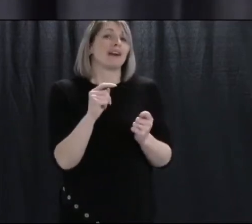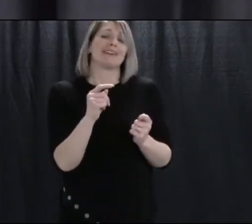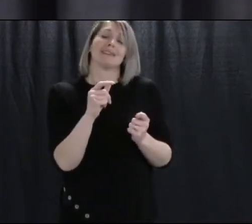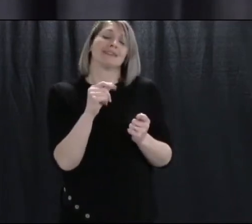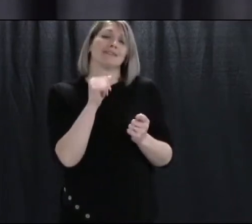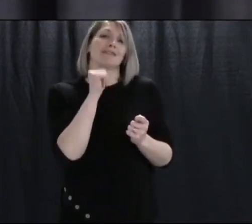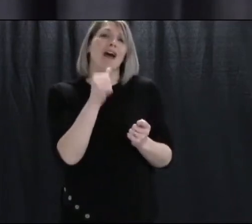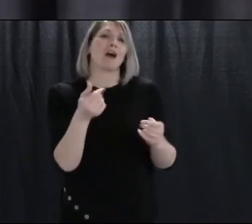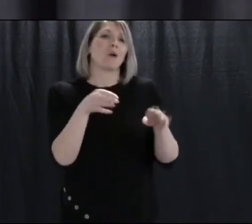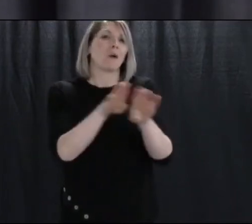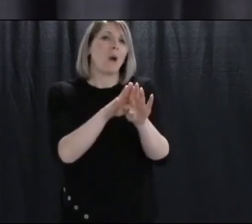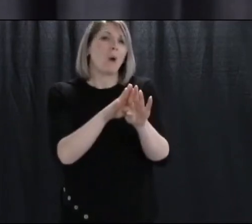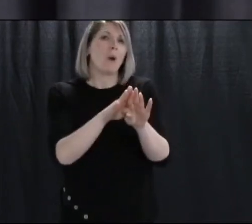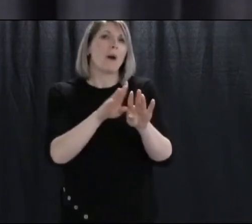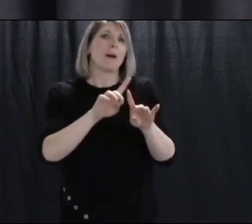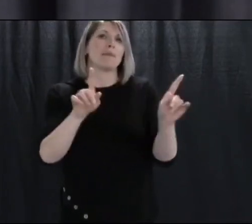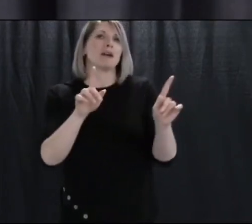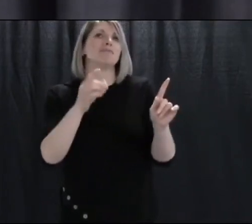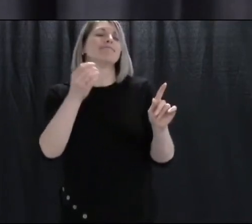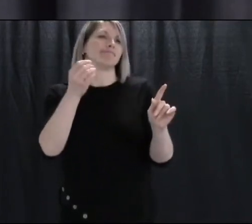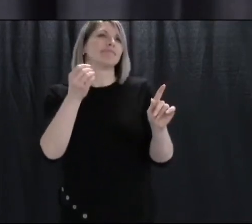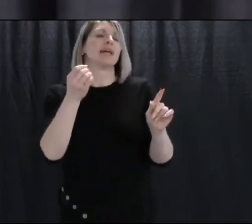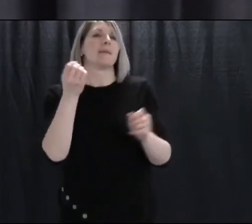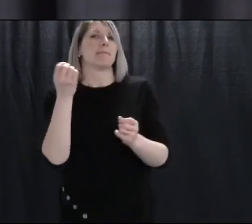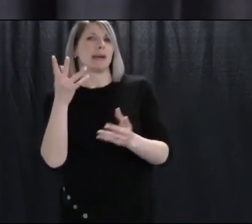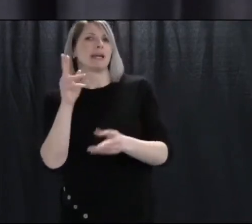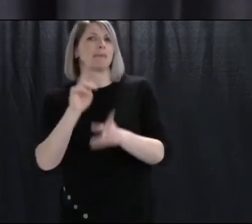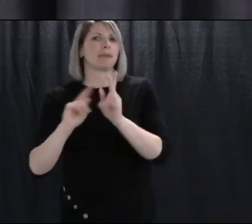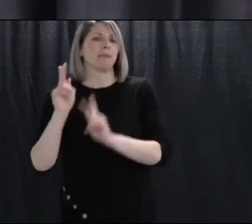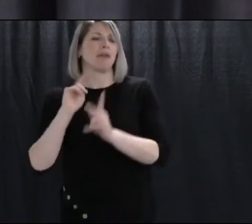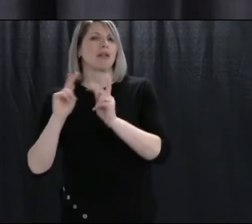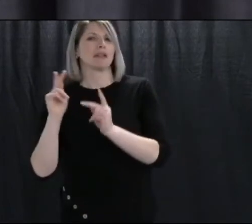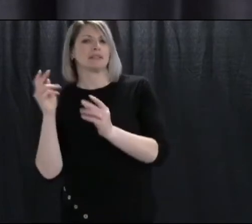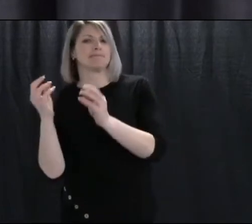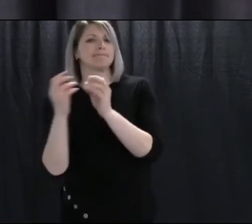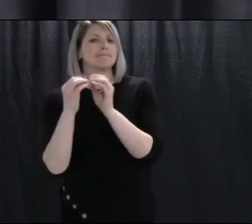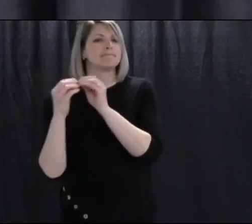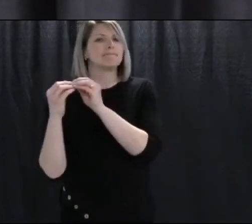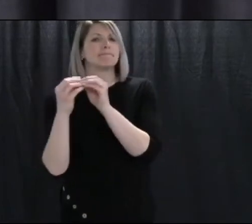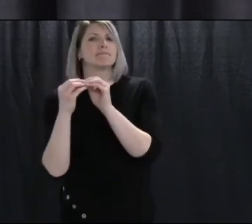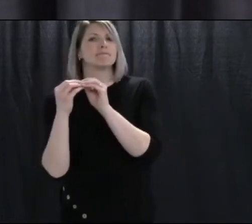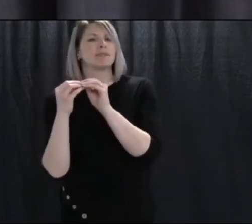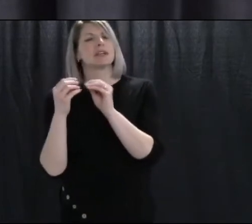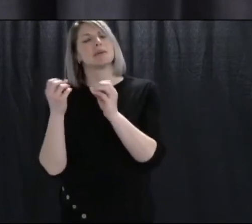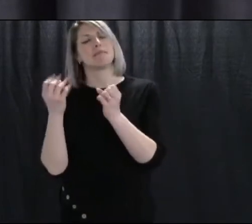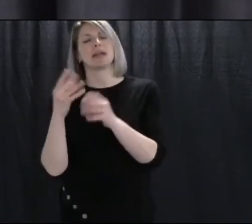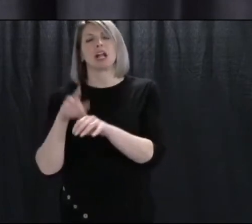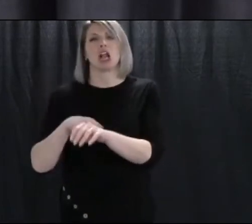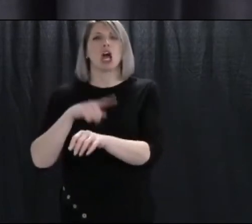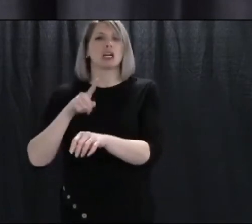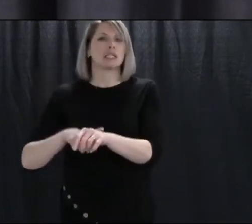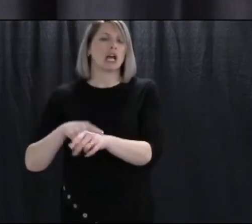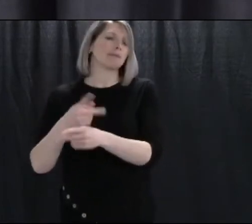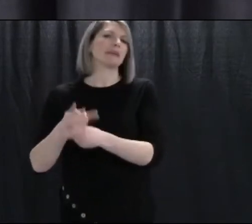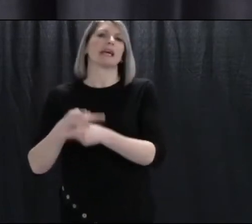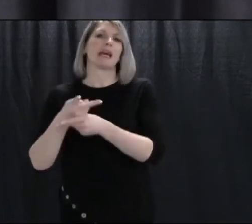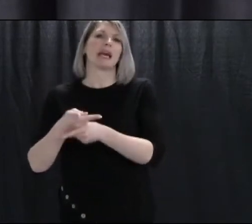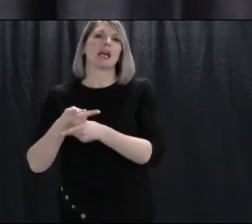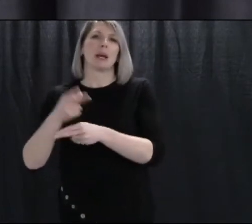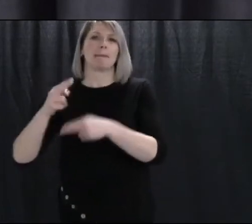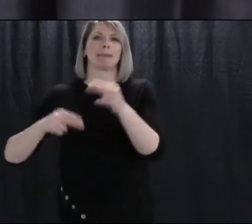I think, to harken back to comments others have made, long-term care facilities house some of the most